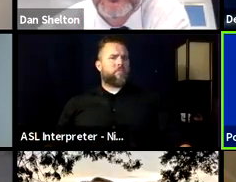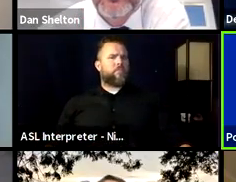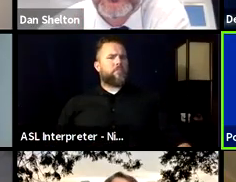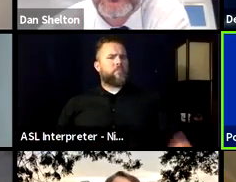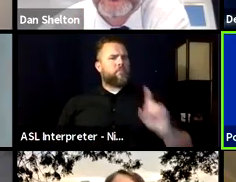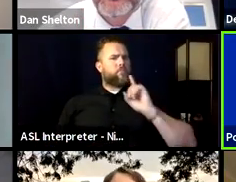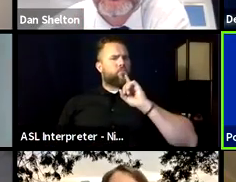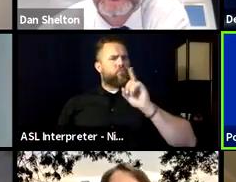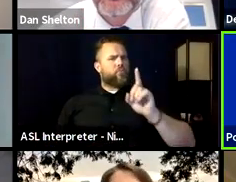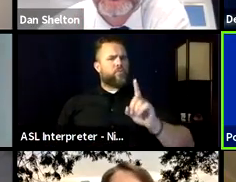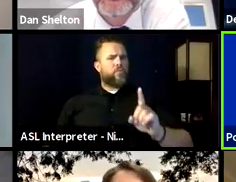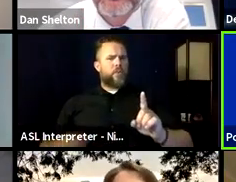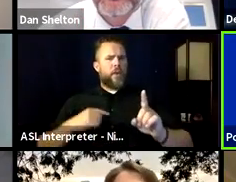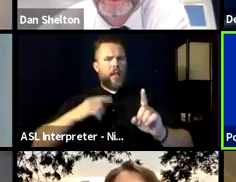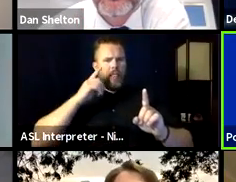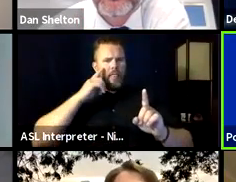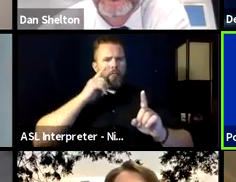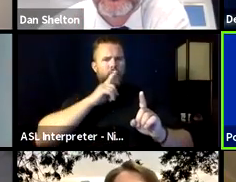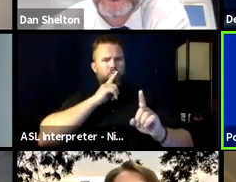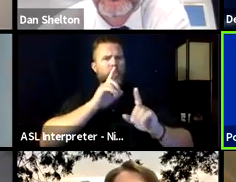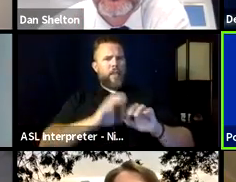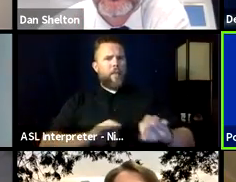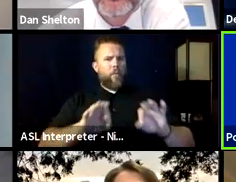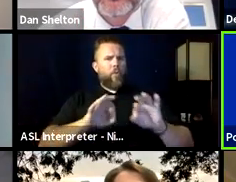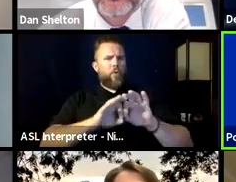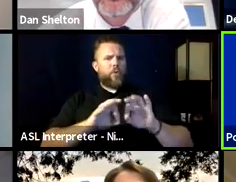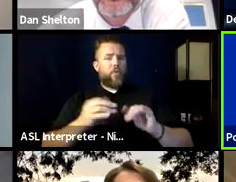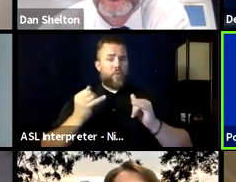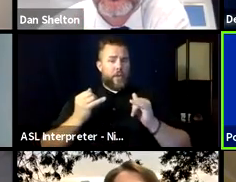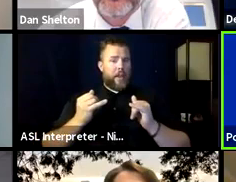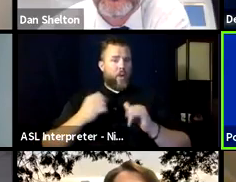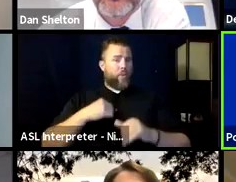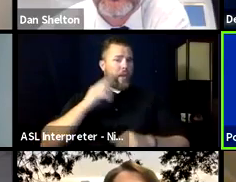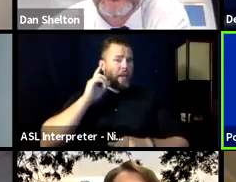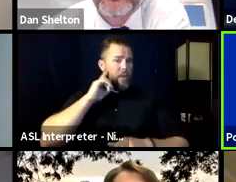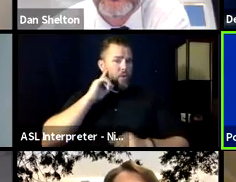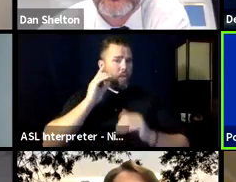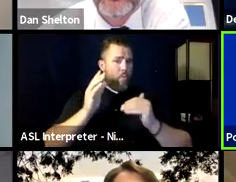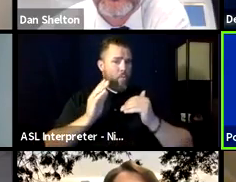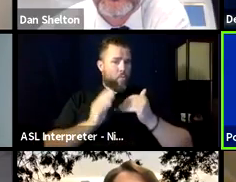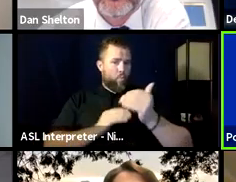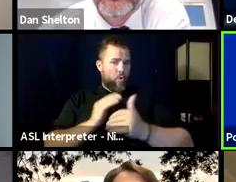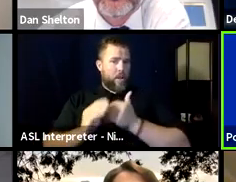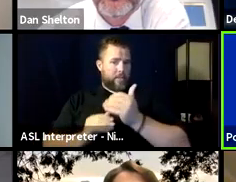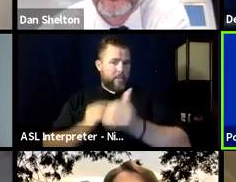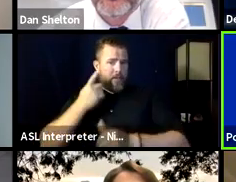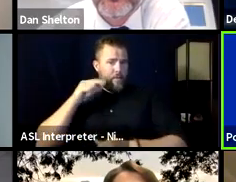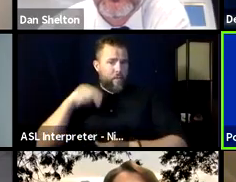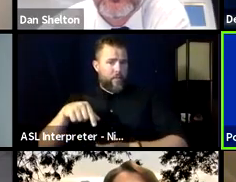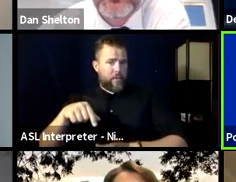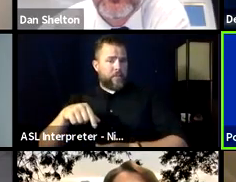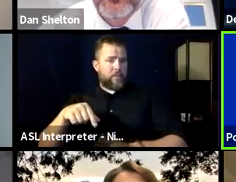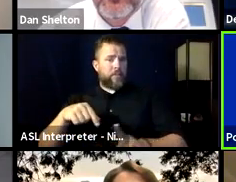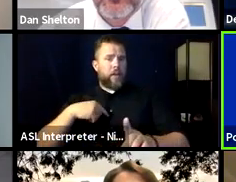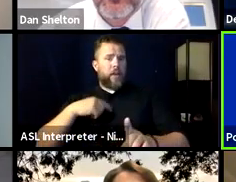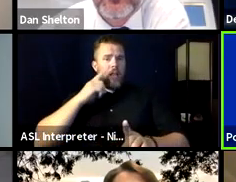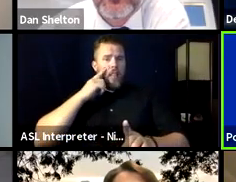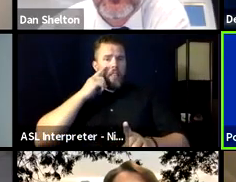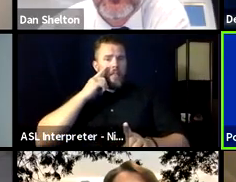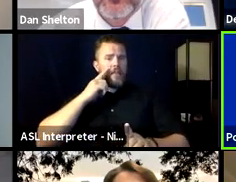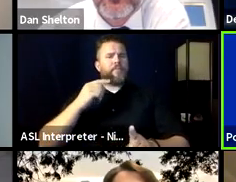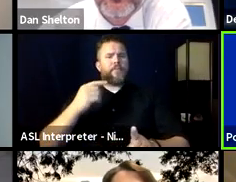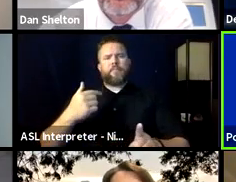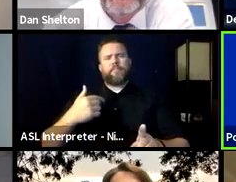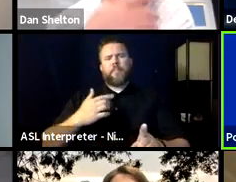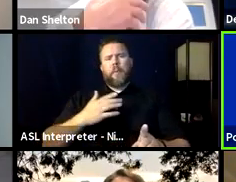of the fact that we're hearing now the process and get the input to that. But I think it's also important, and this comes from